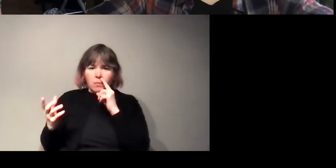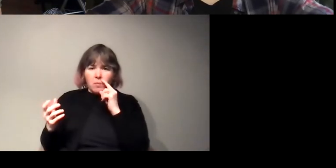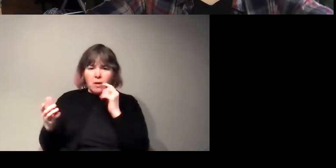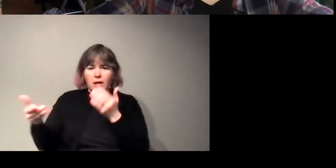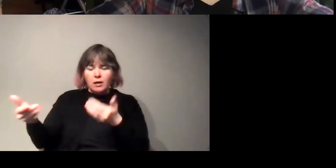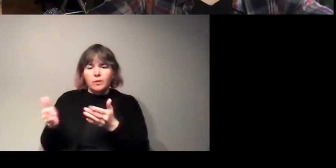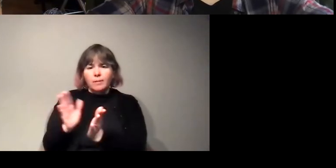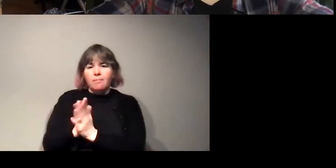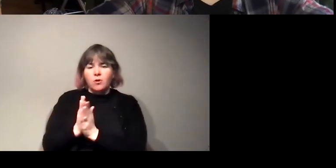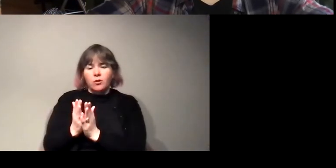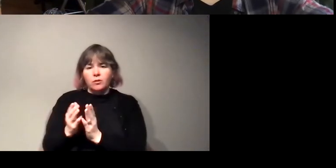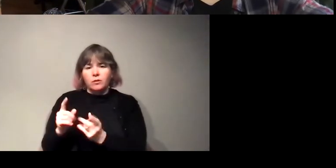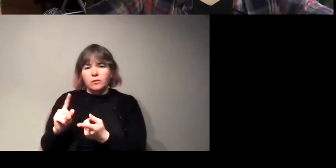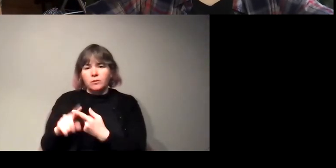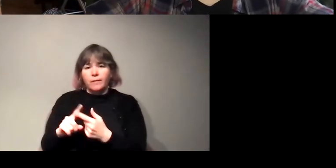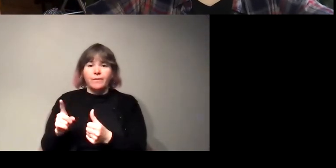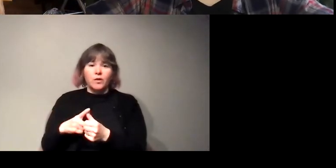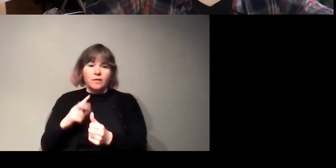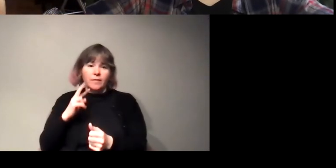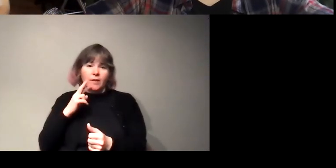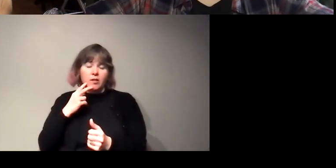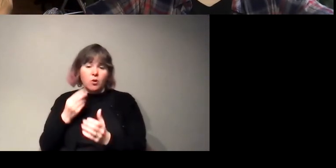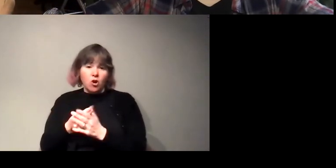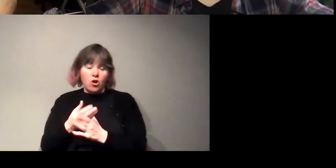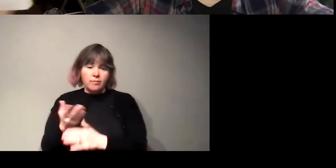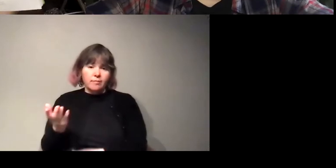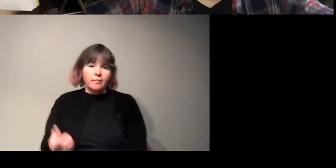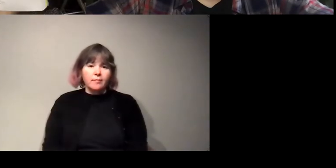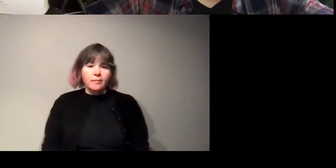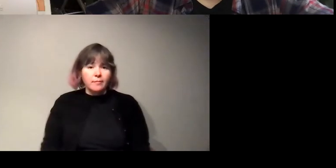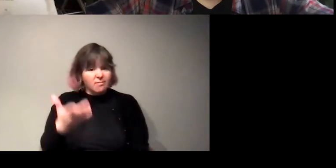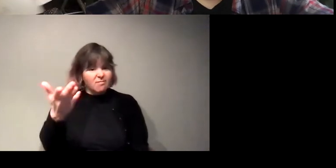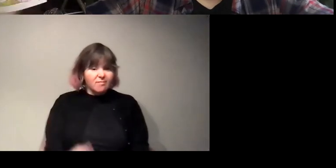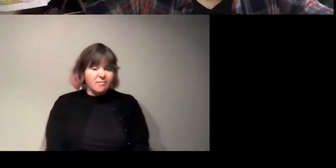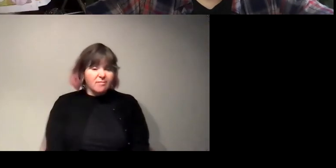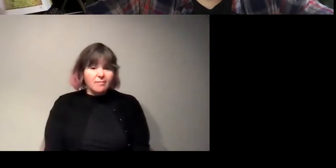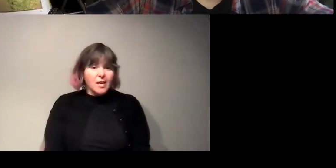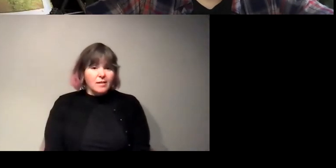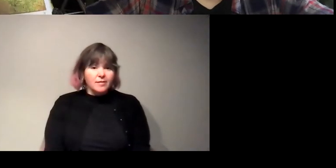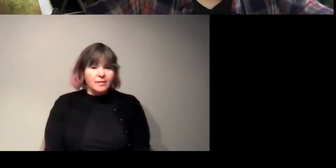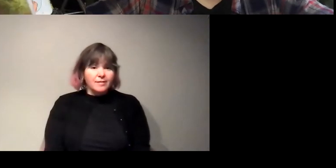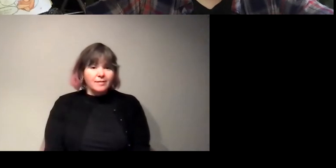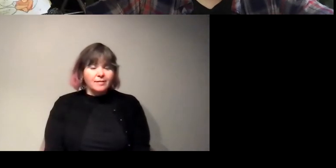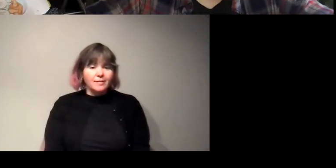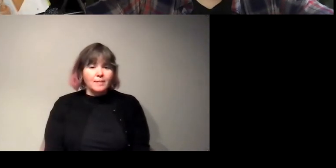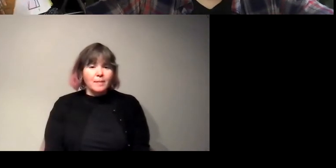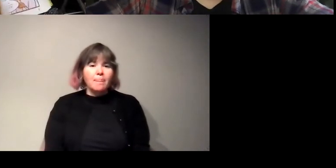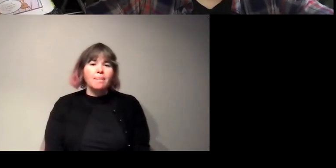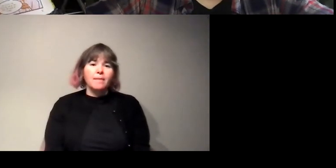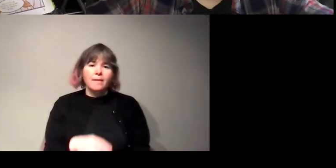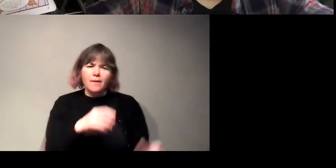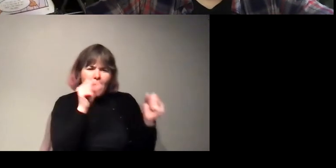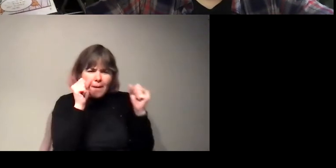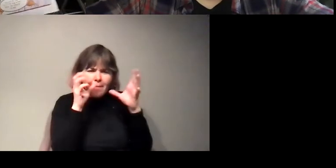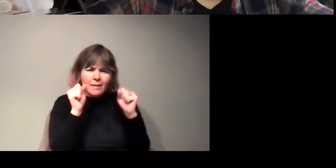introductory book to your first vegetable garden. And so that is what this is. Amazing. It is a